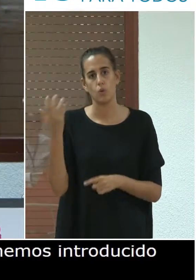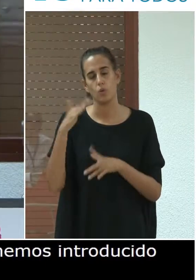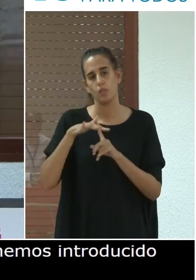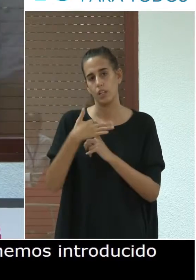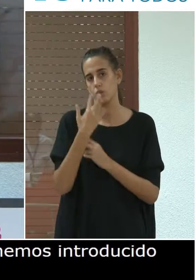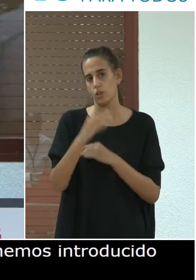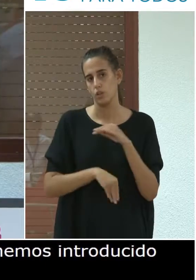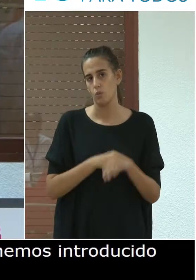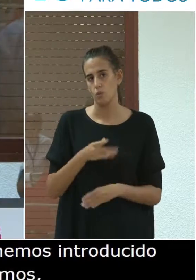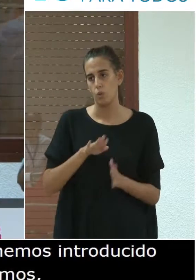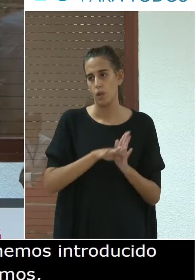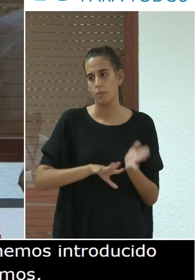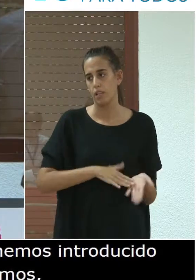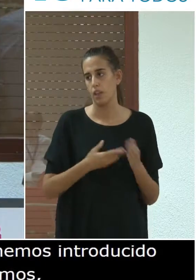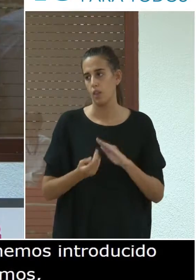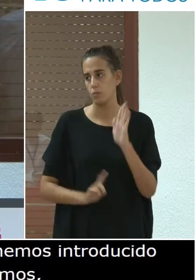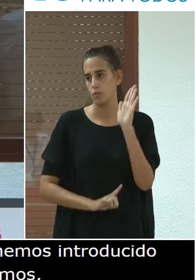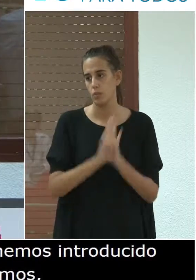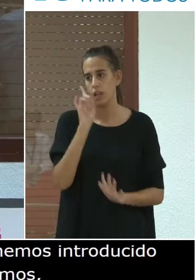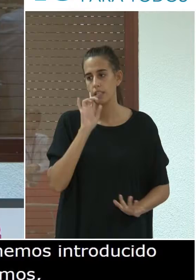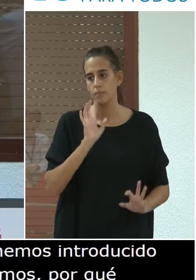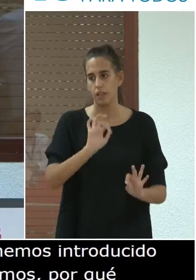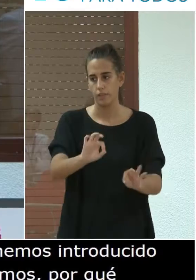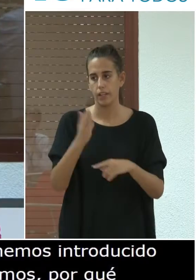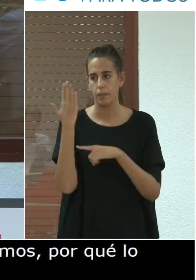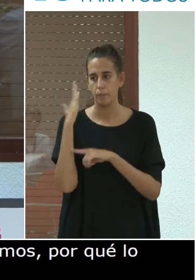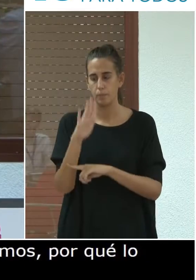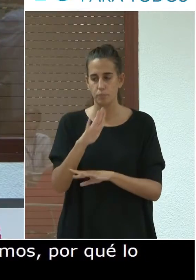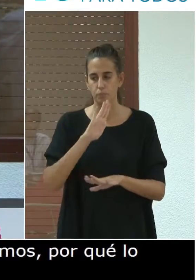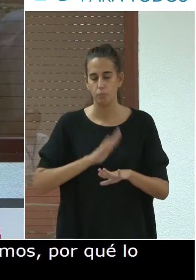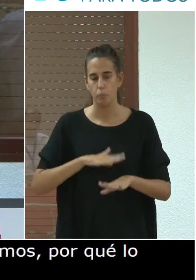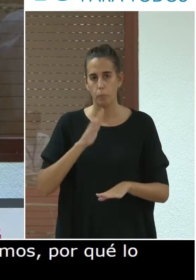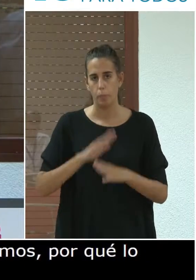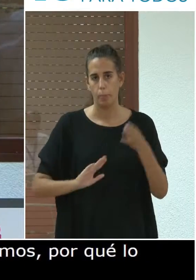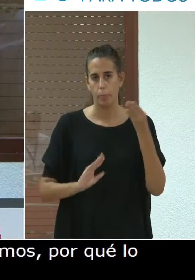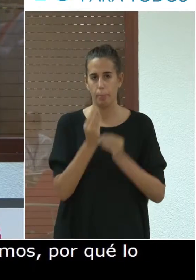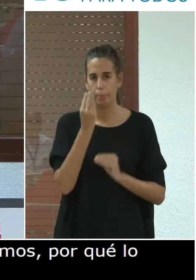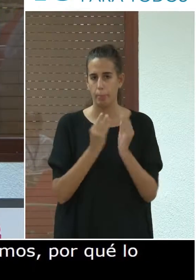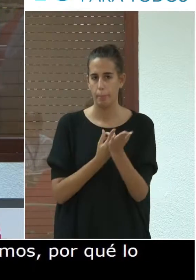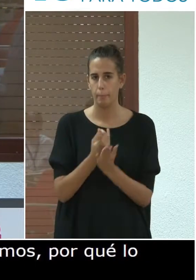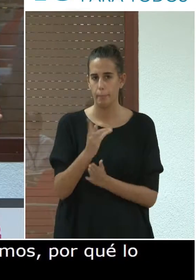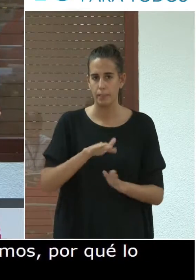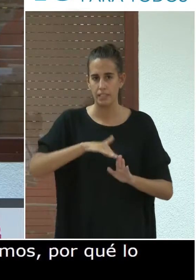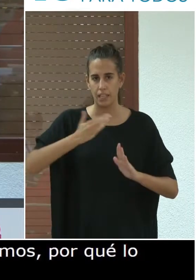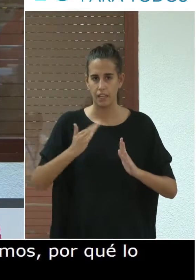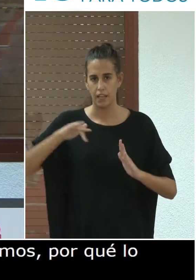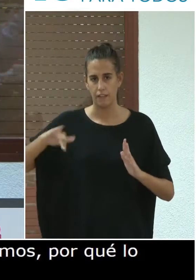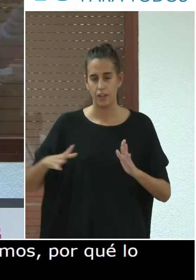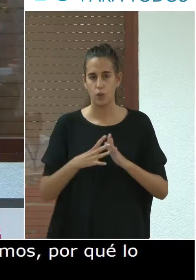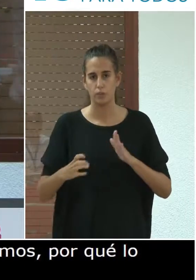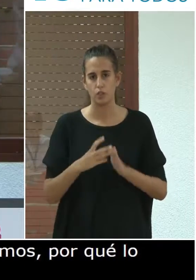will show you a practical case that we developed specifically to